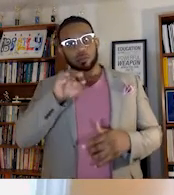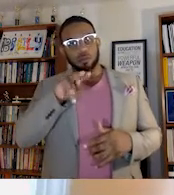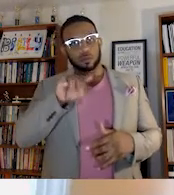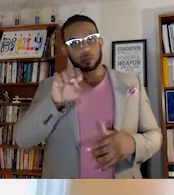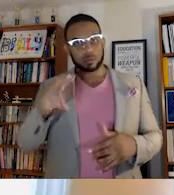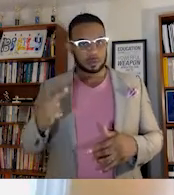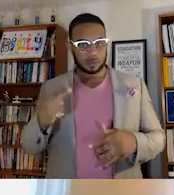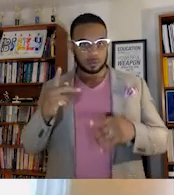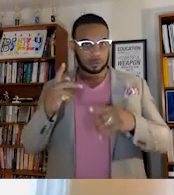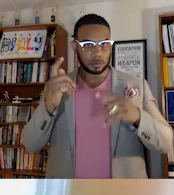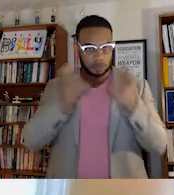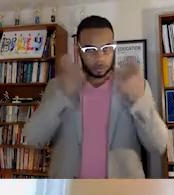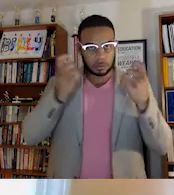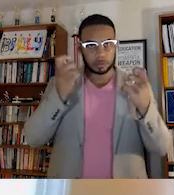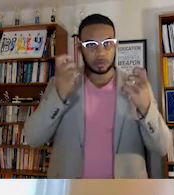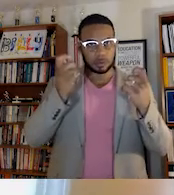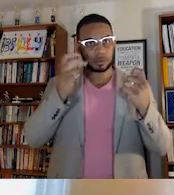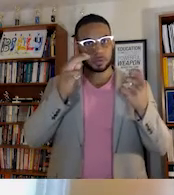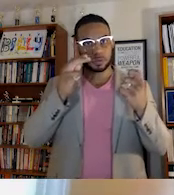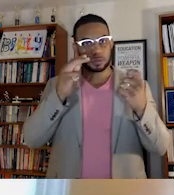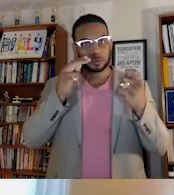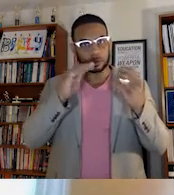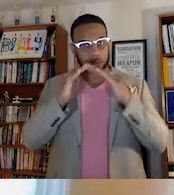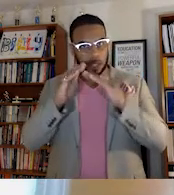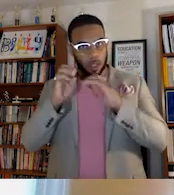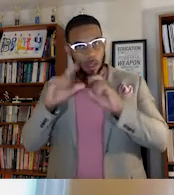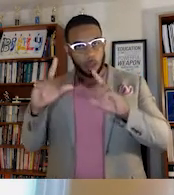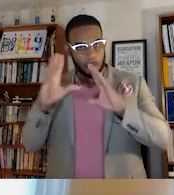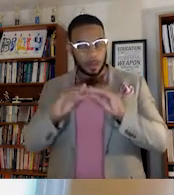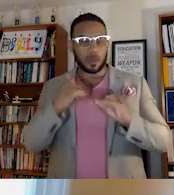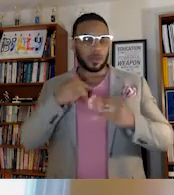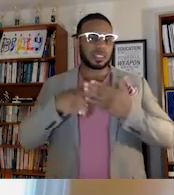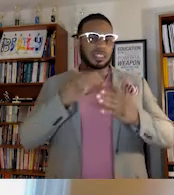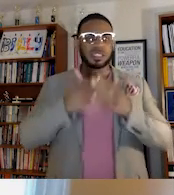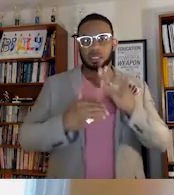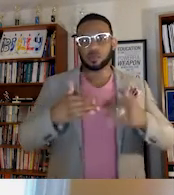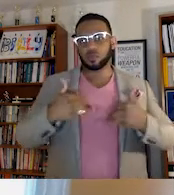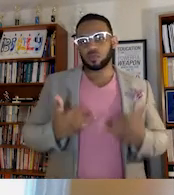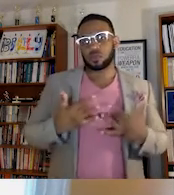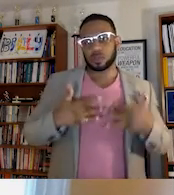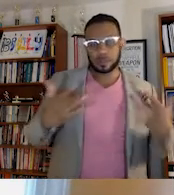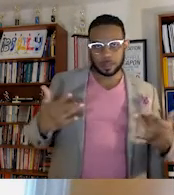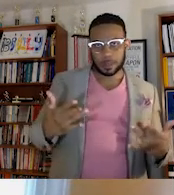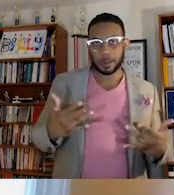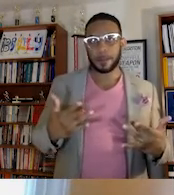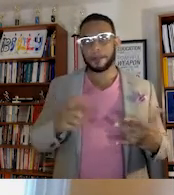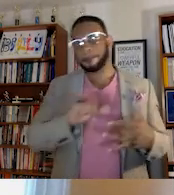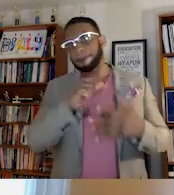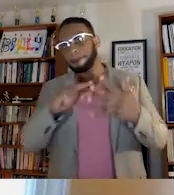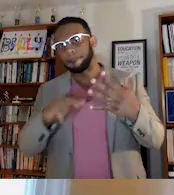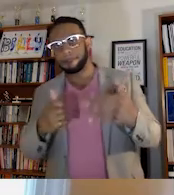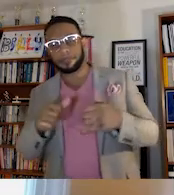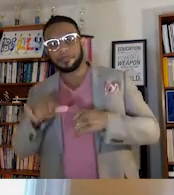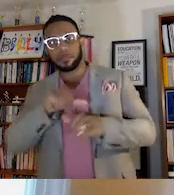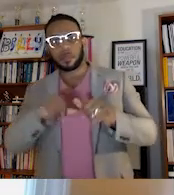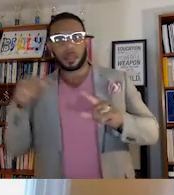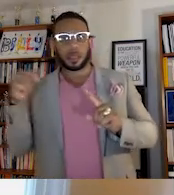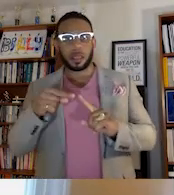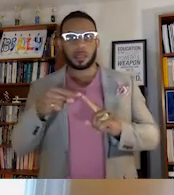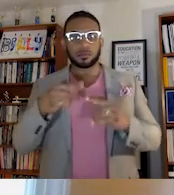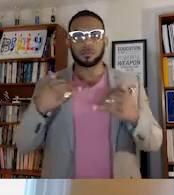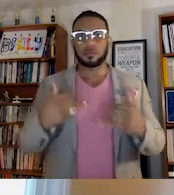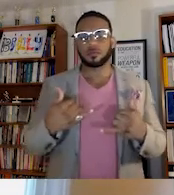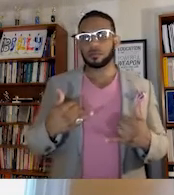Juneteenth Town Hall. We're going to be discussing some current events and other things surrounding